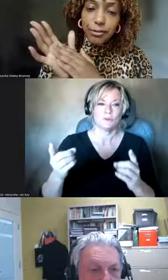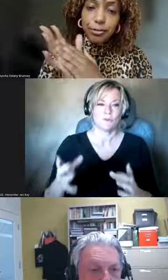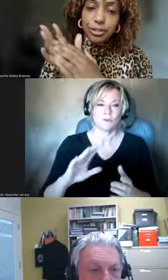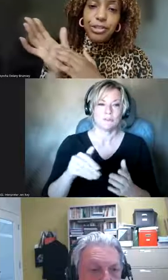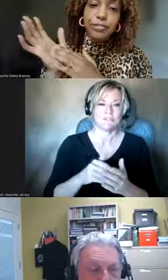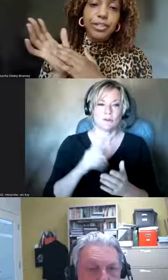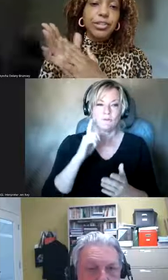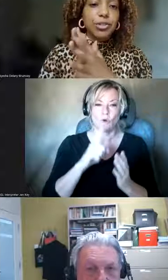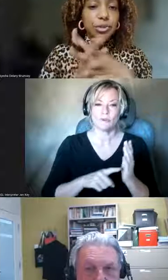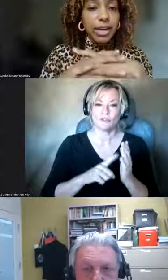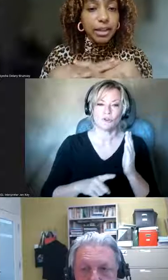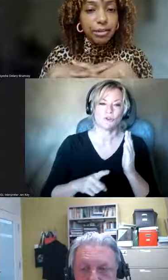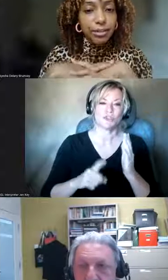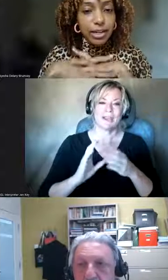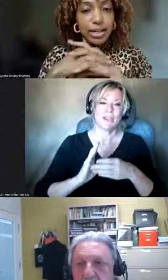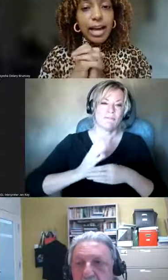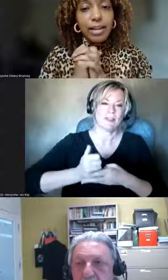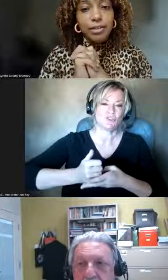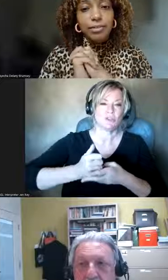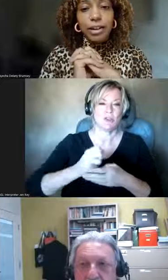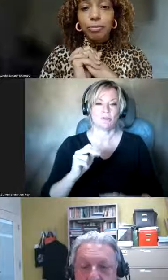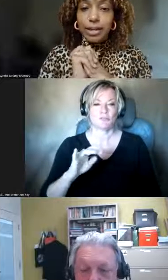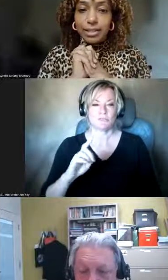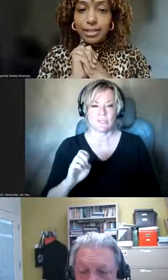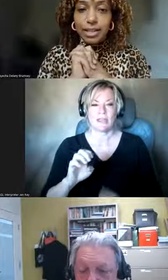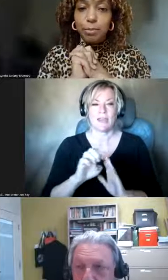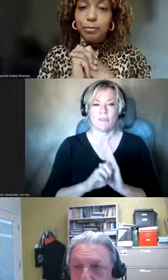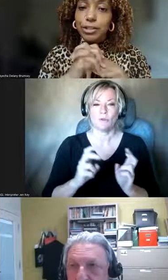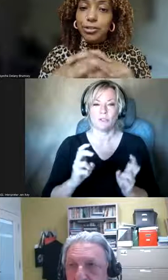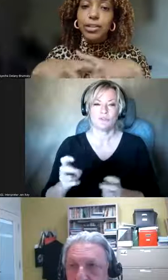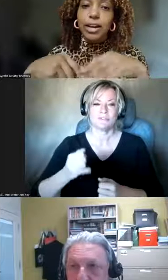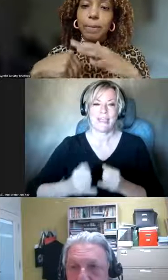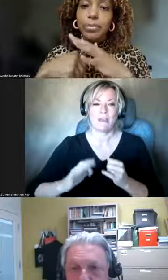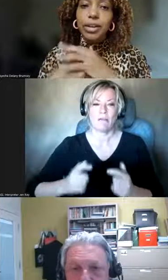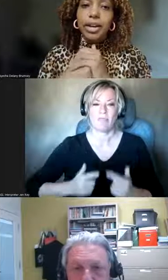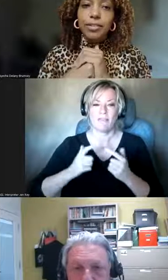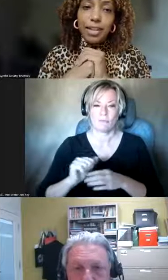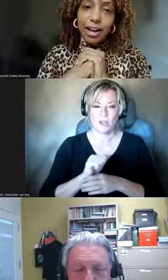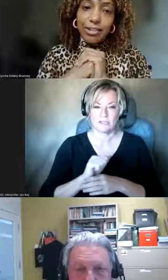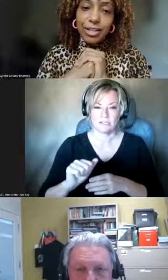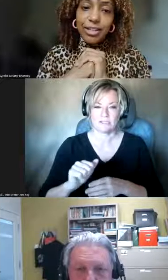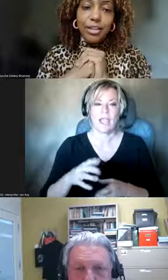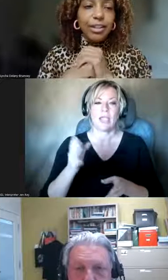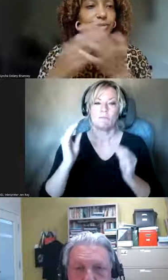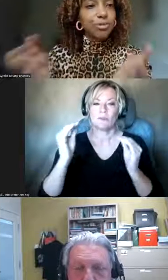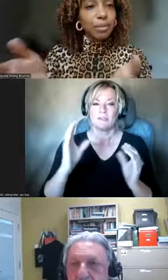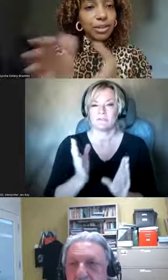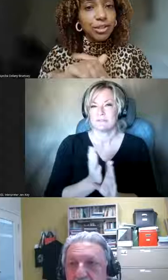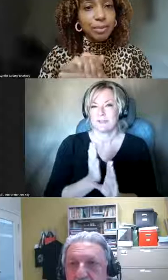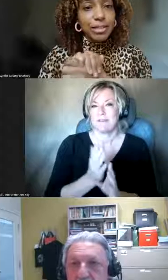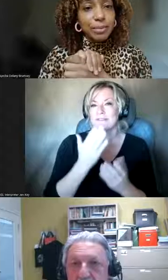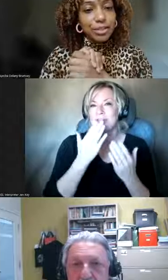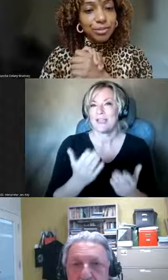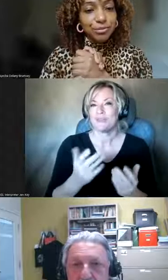Center for Research and Innovation on Suicide, Ethical Studies, and End-of-Life Practices, and a professor of psychology. Thank you so much,